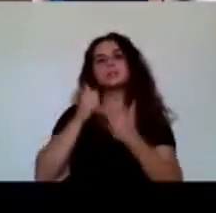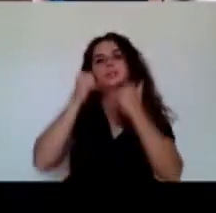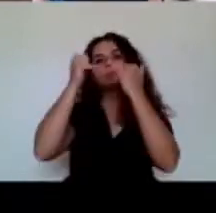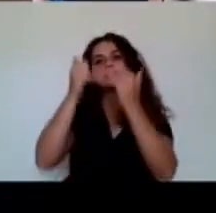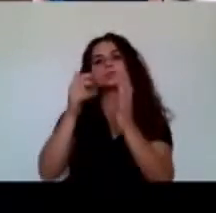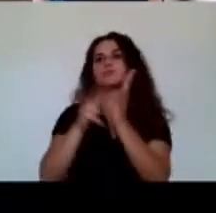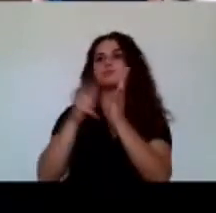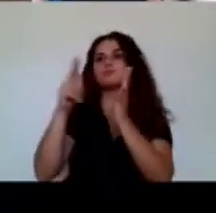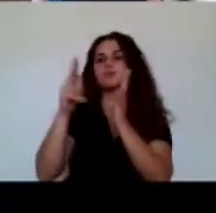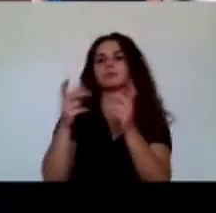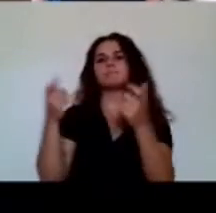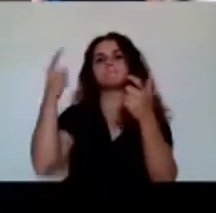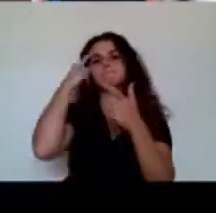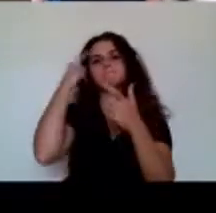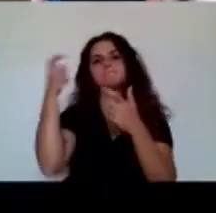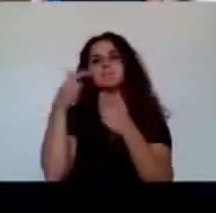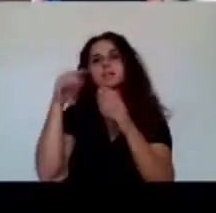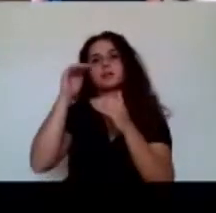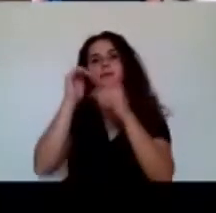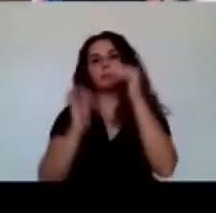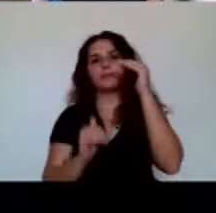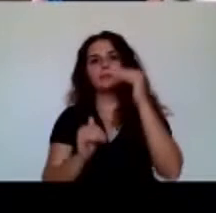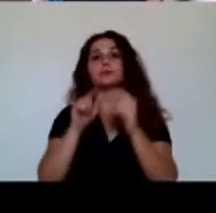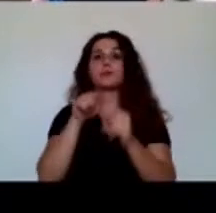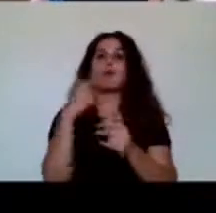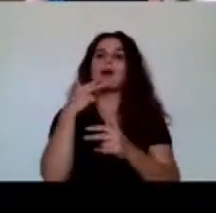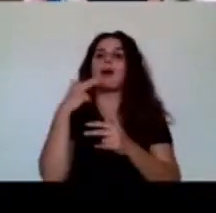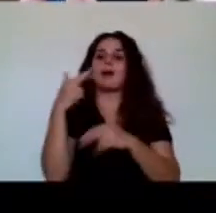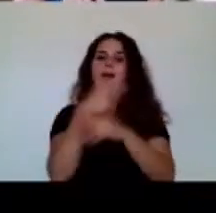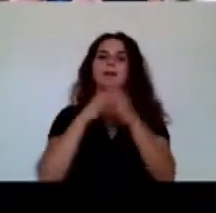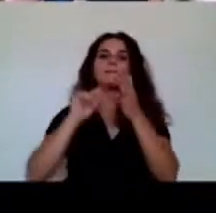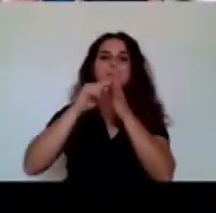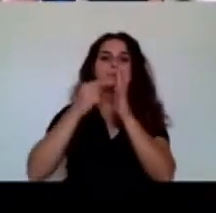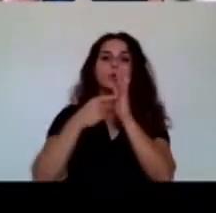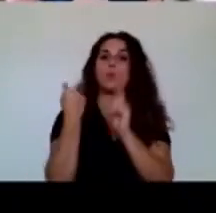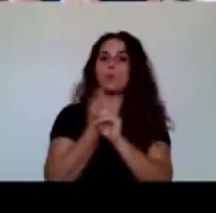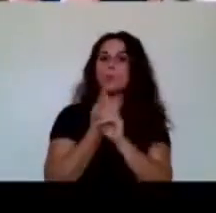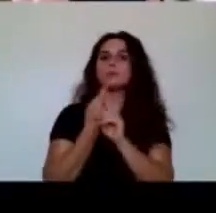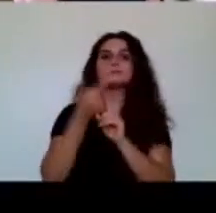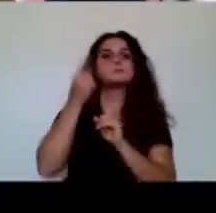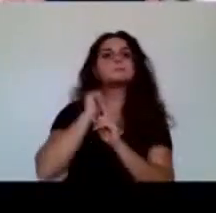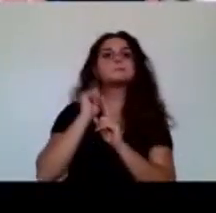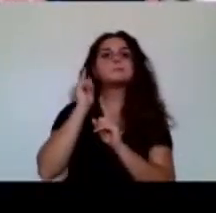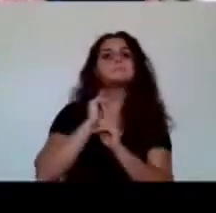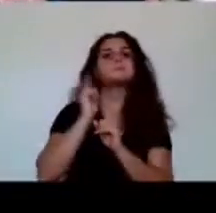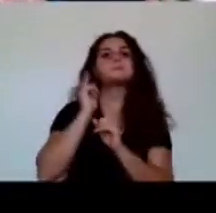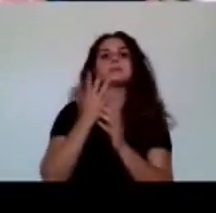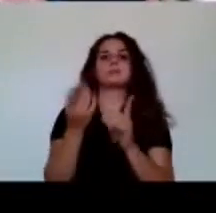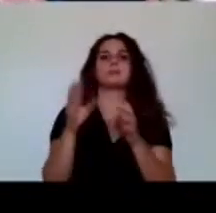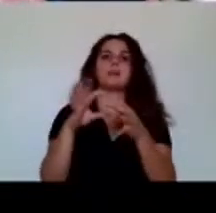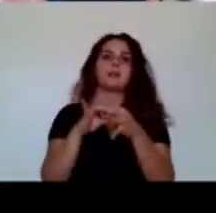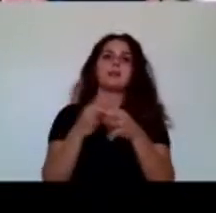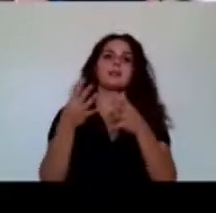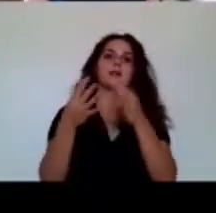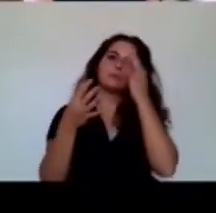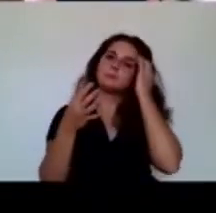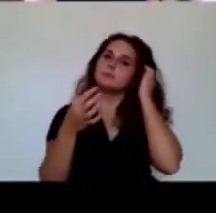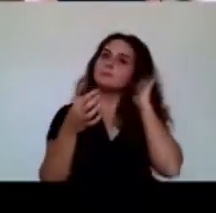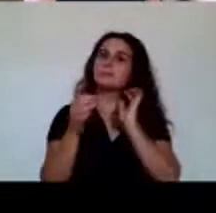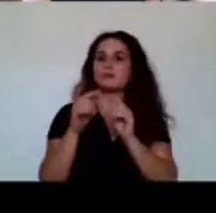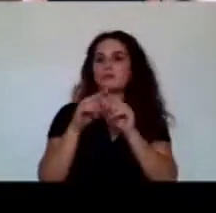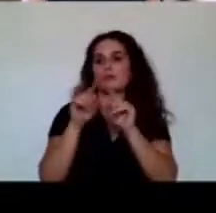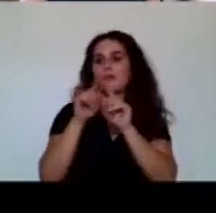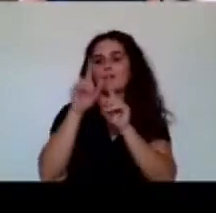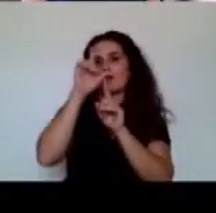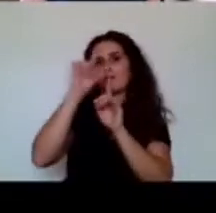counteract our biases. So the really critical point where the subjects who had undergone implicit learning and started going away from the